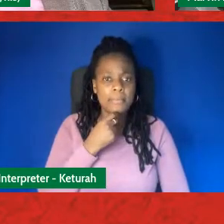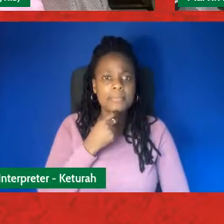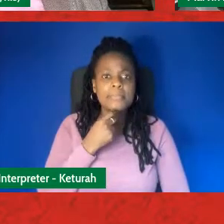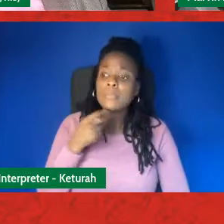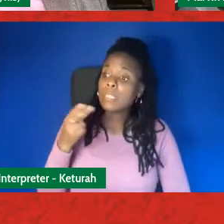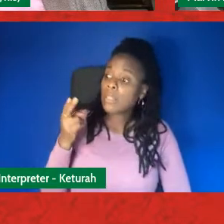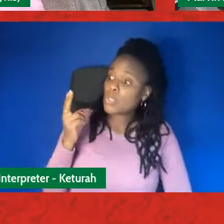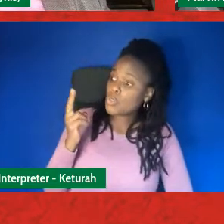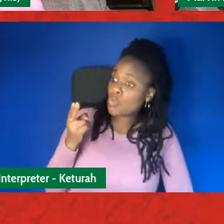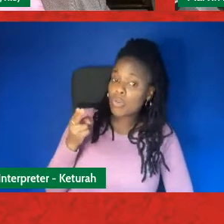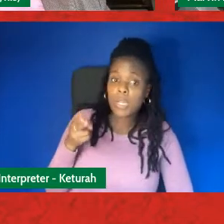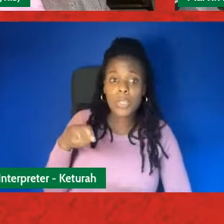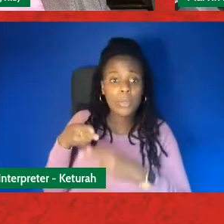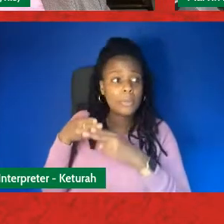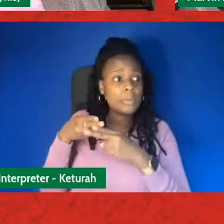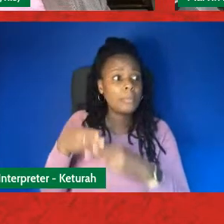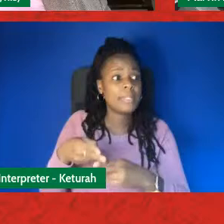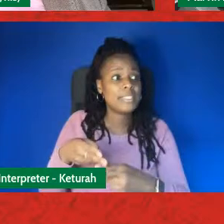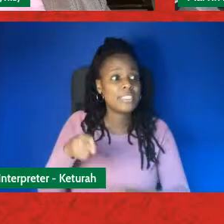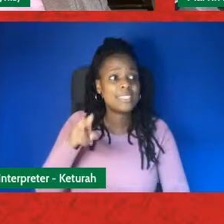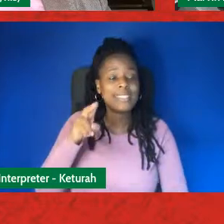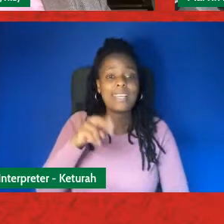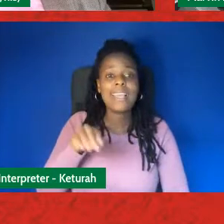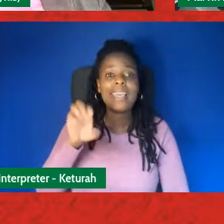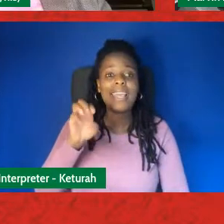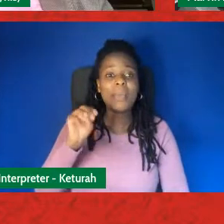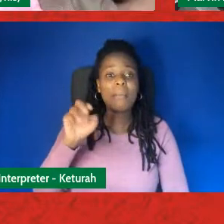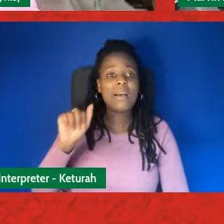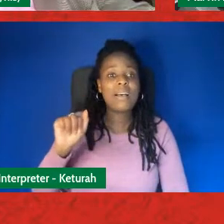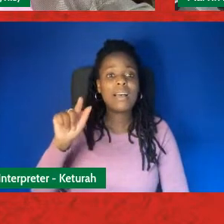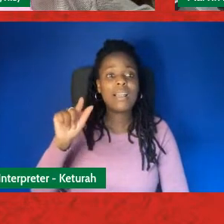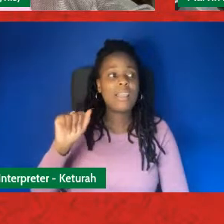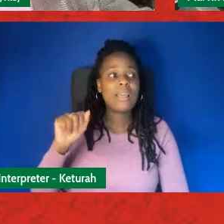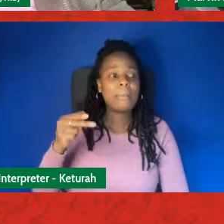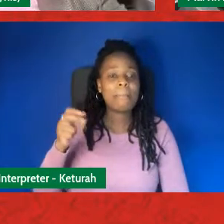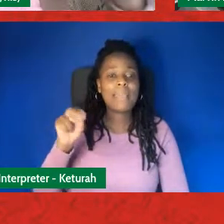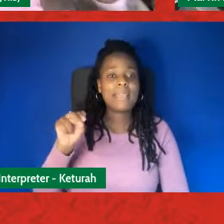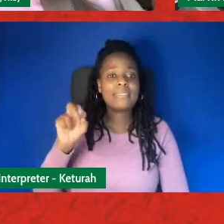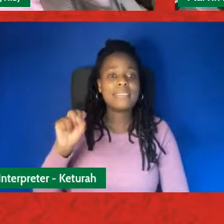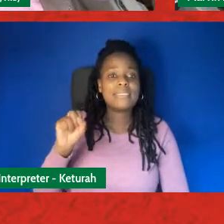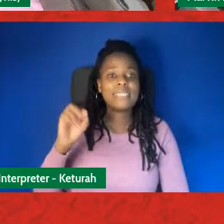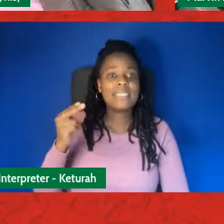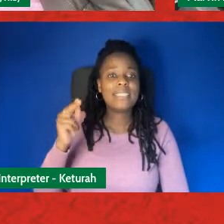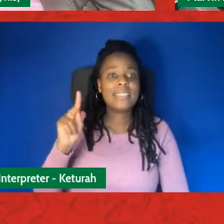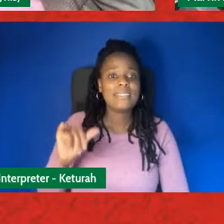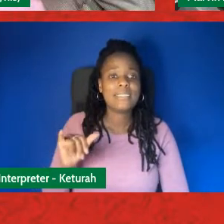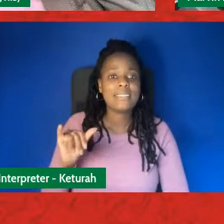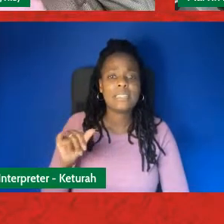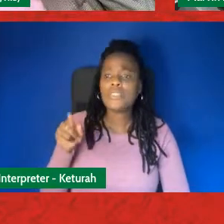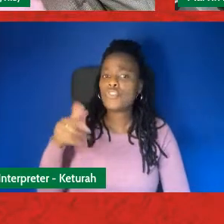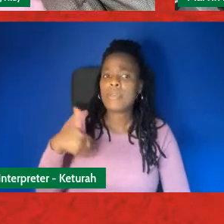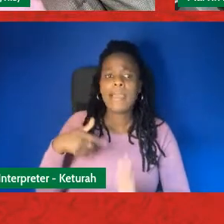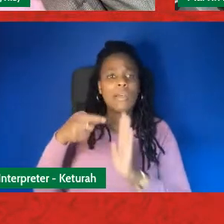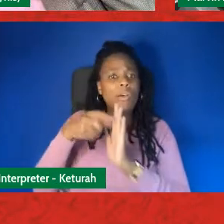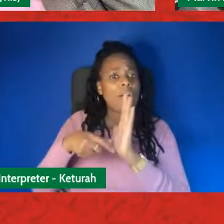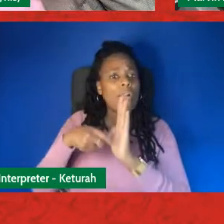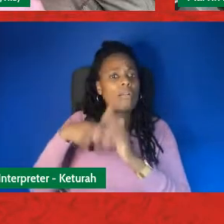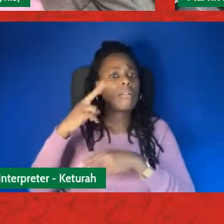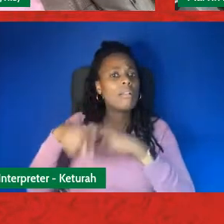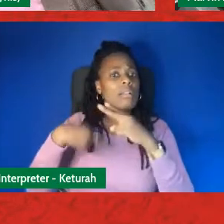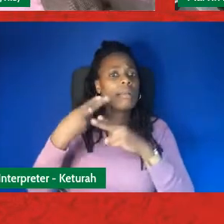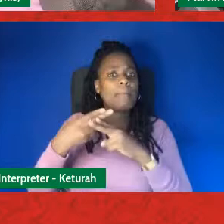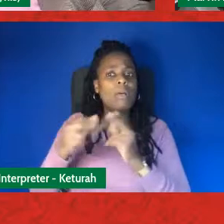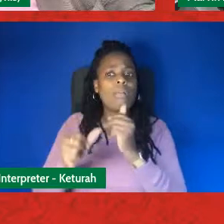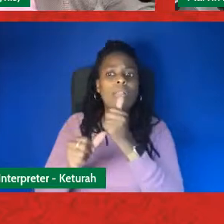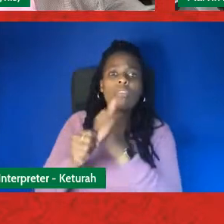alluded to, I think, was Emma Lipansky. Mm-hmm. And Emma Lipansky has an article or essay that talks about the threat of sort